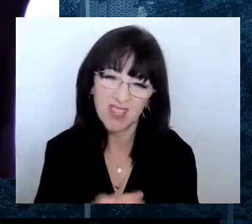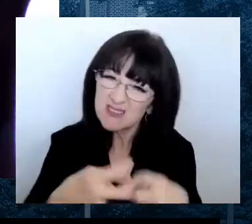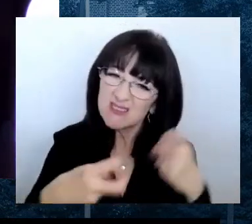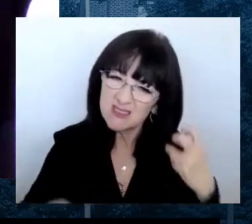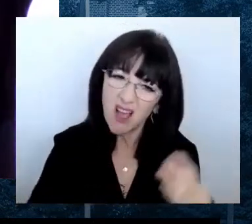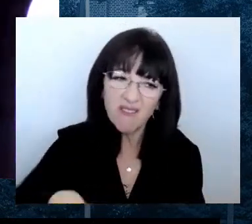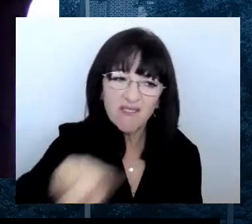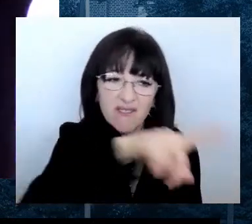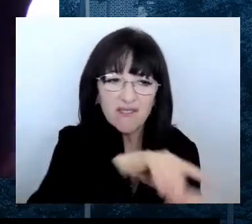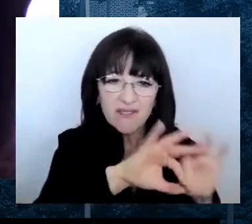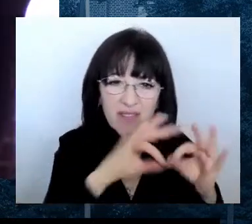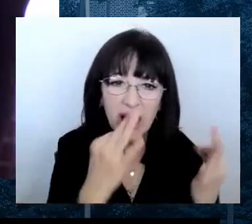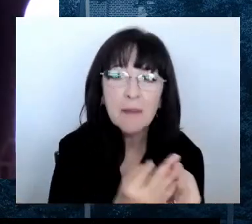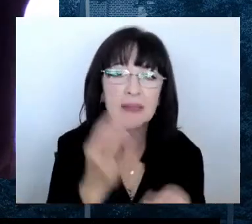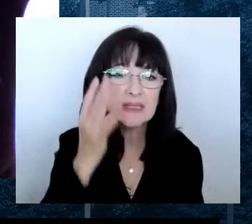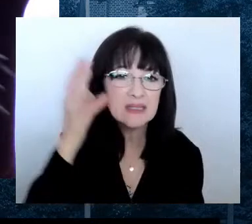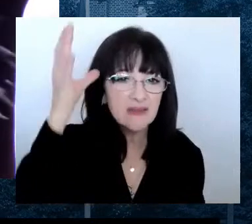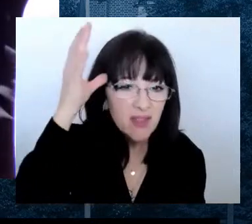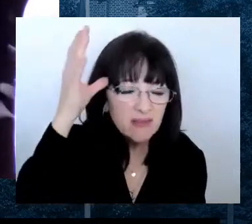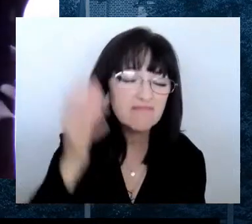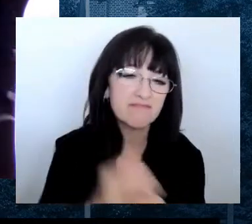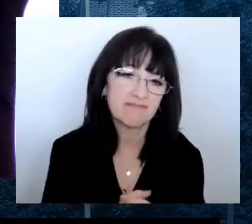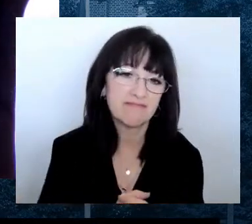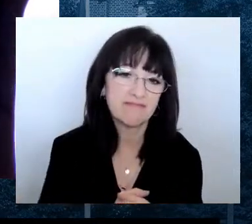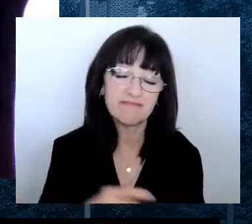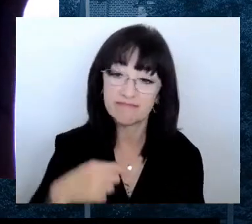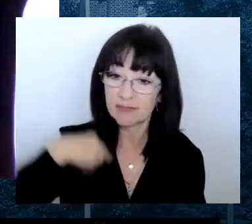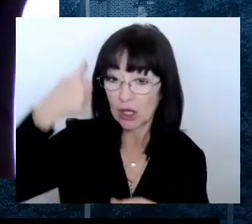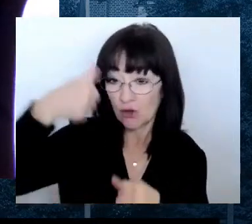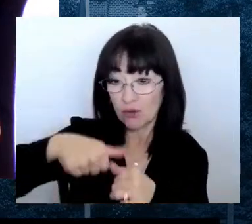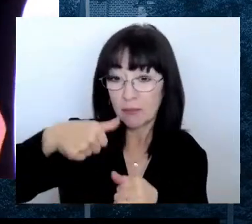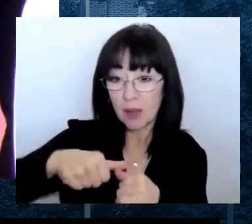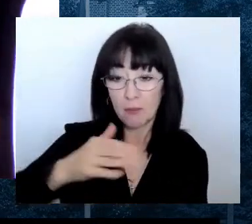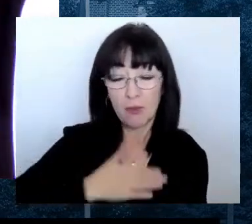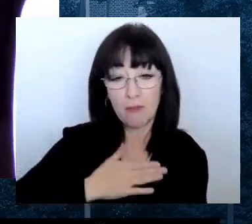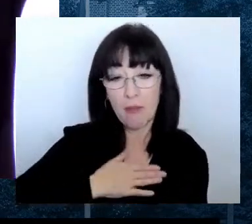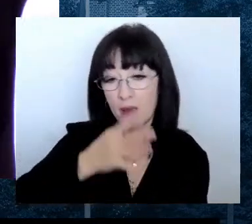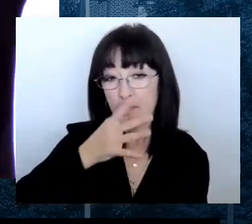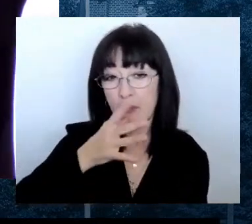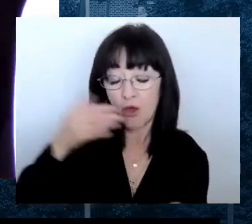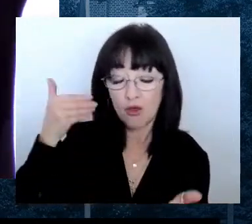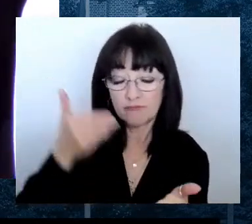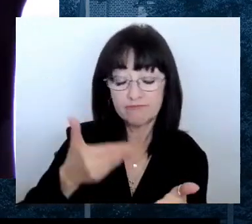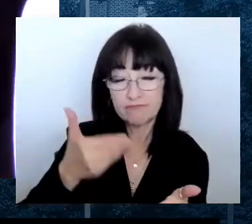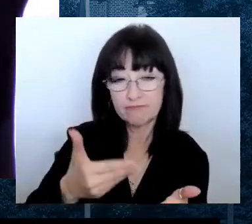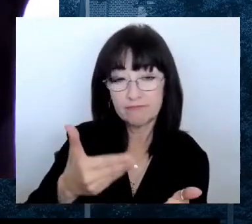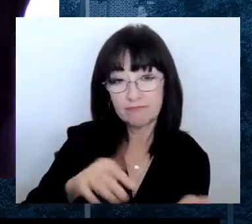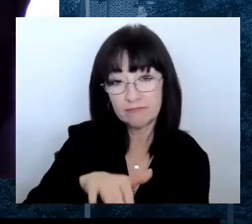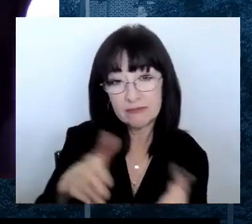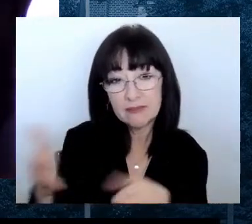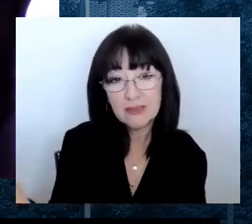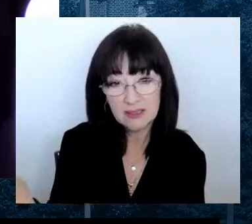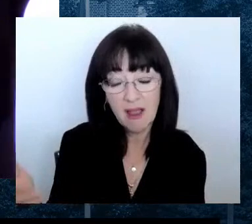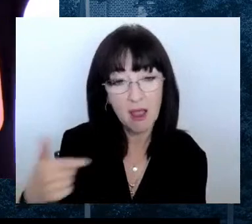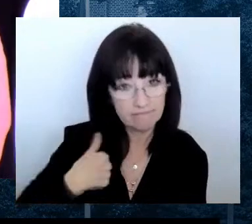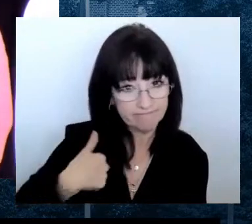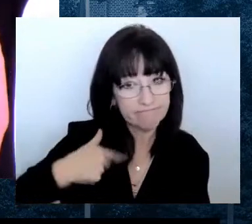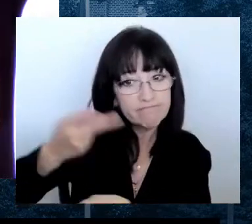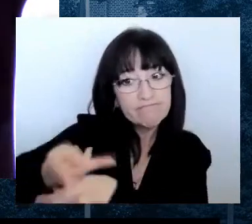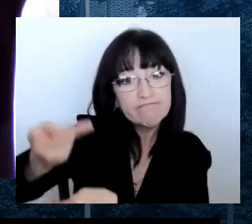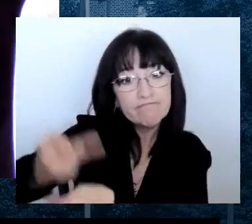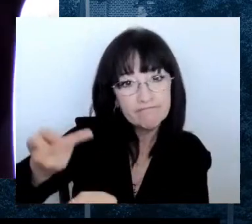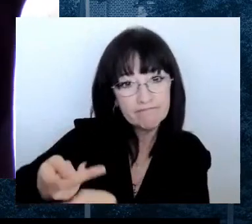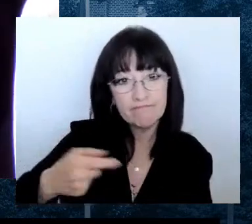Having cared for my own mother in her final weeks, I can't imagine having to choose